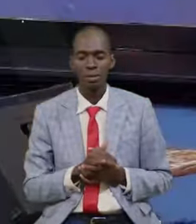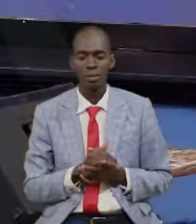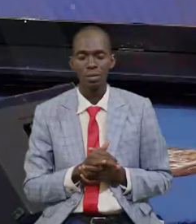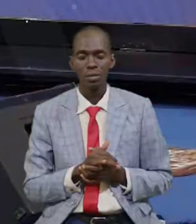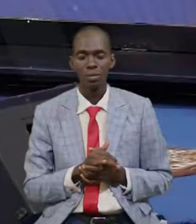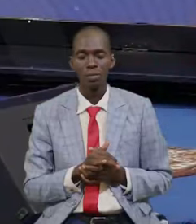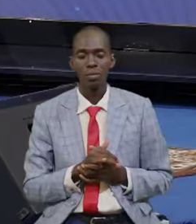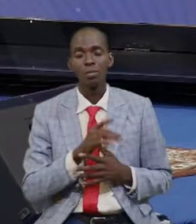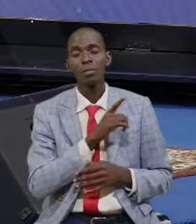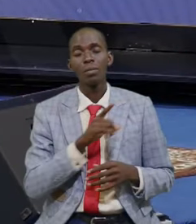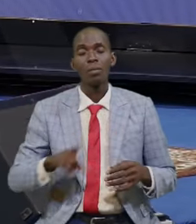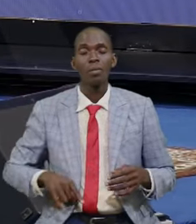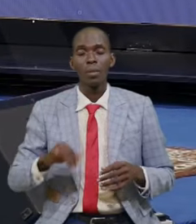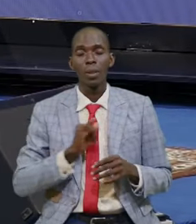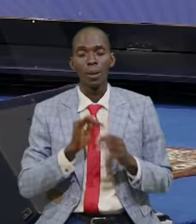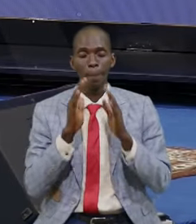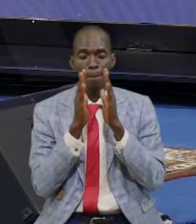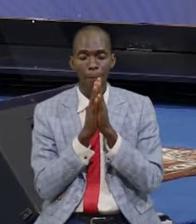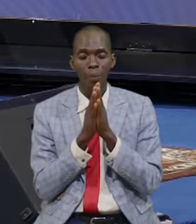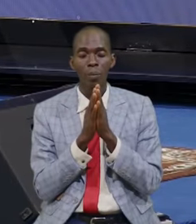Lord, I pray as we have left